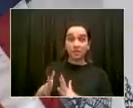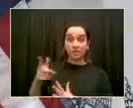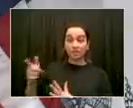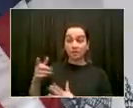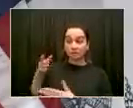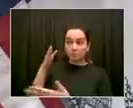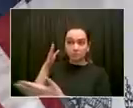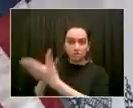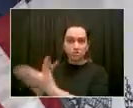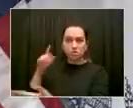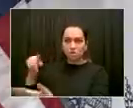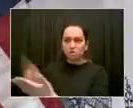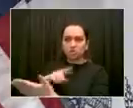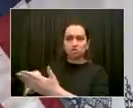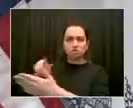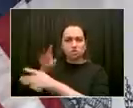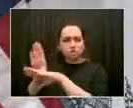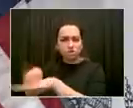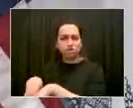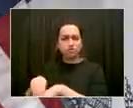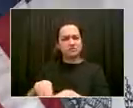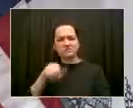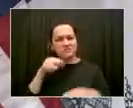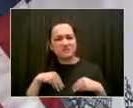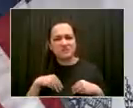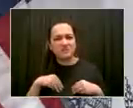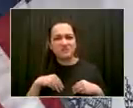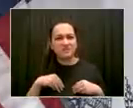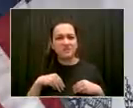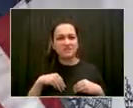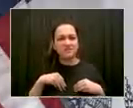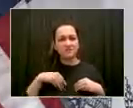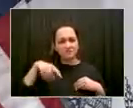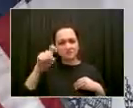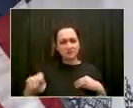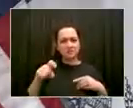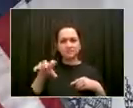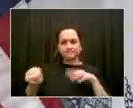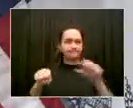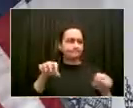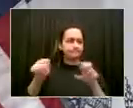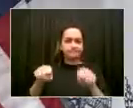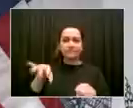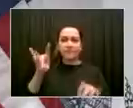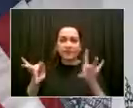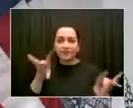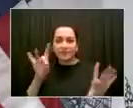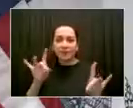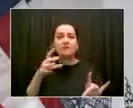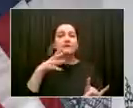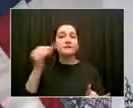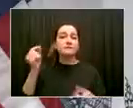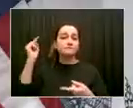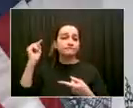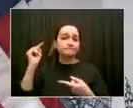report anybody who sees a hate crime or has been a victim of a hate crime. The report allows the NYPD to get to work